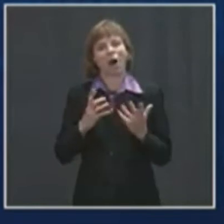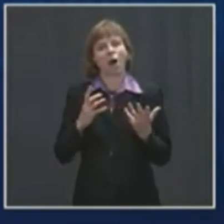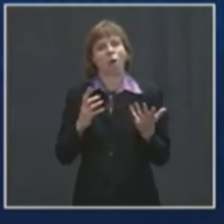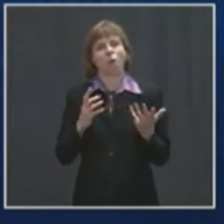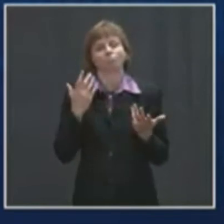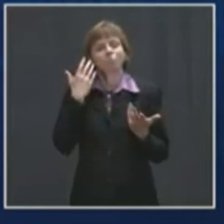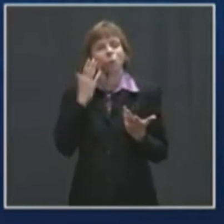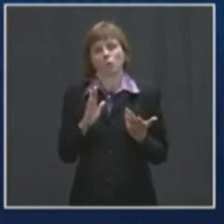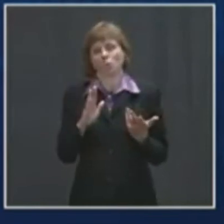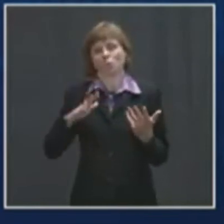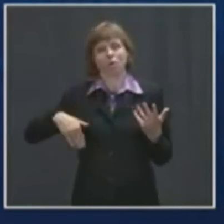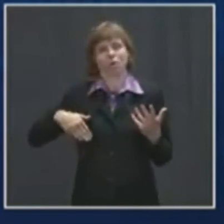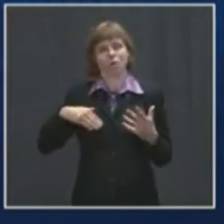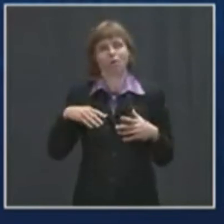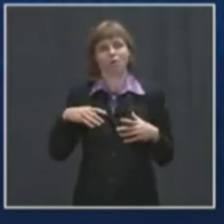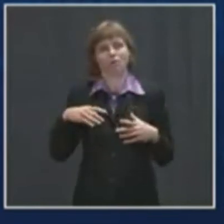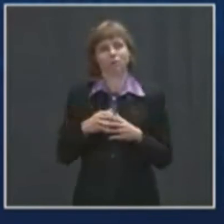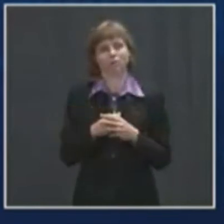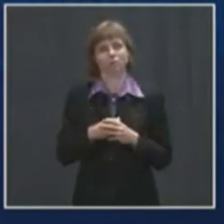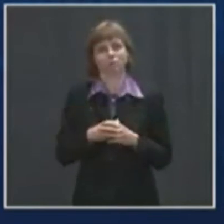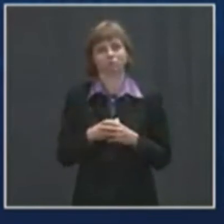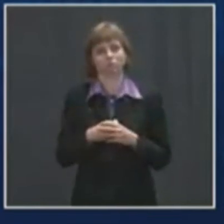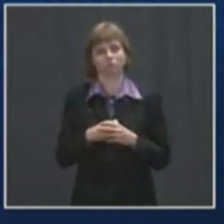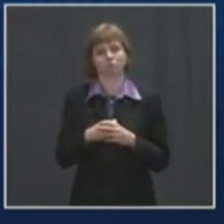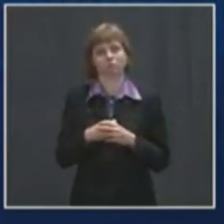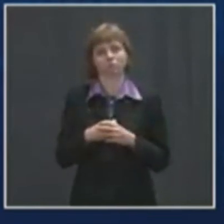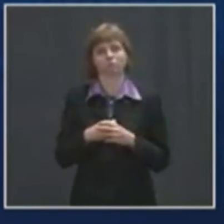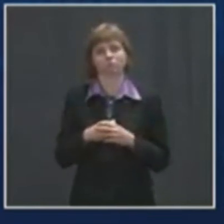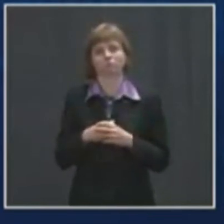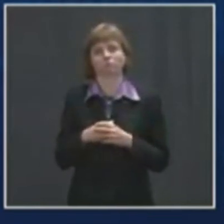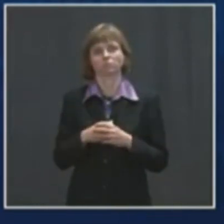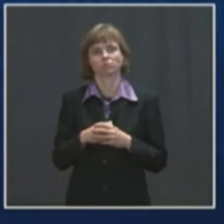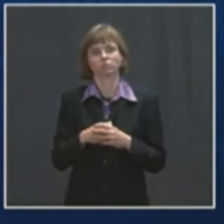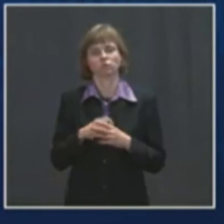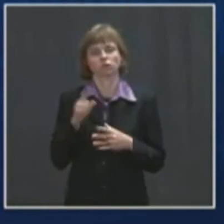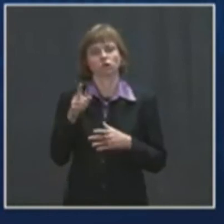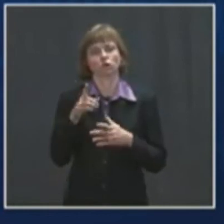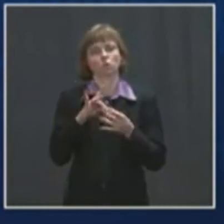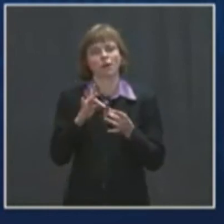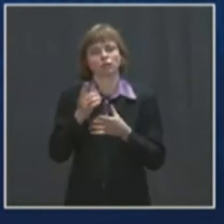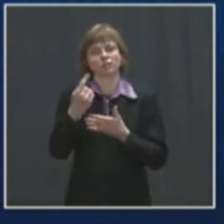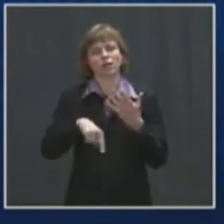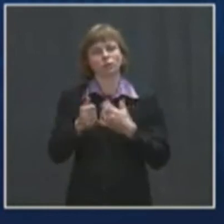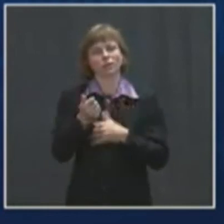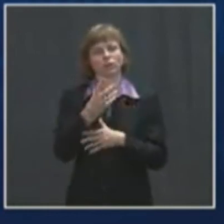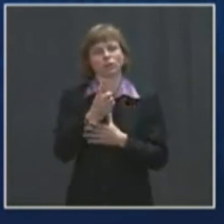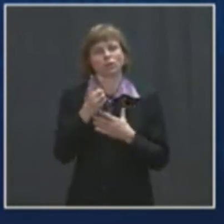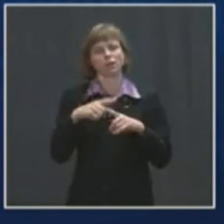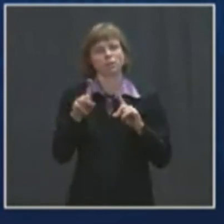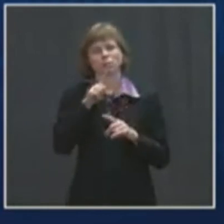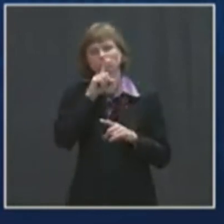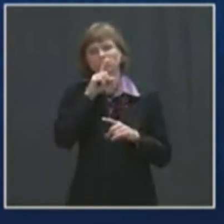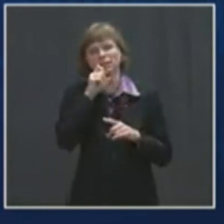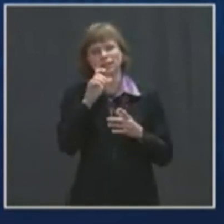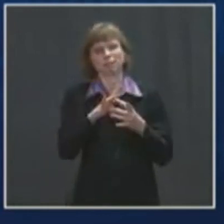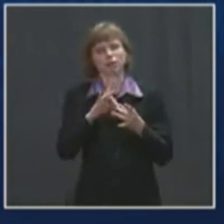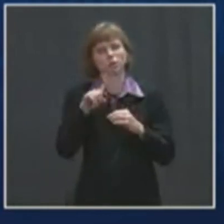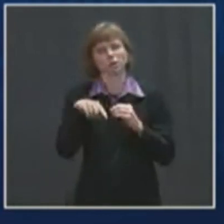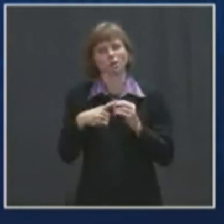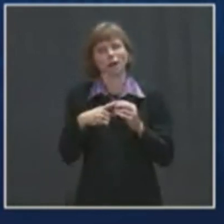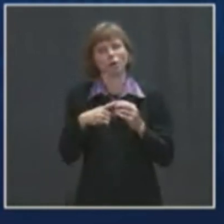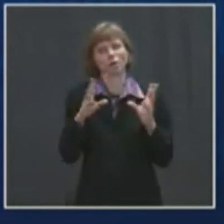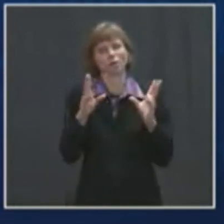there yet in our planning process. The other thing about next week, you mentioned a couple things, but you didn't mention meeting with members of Congress on the